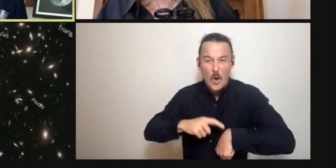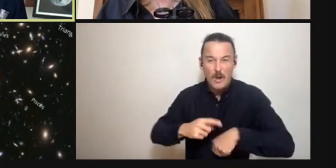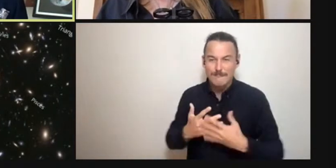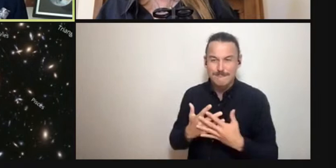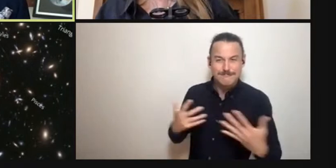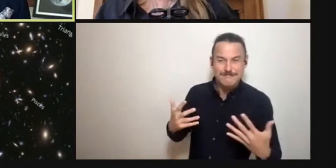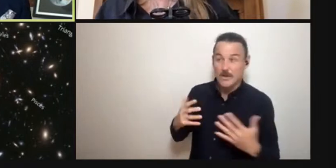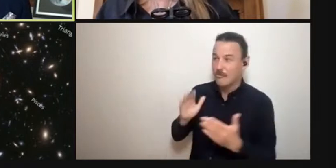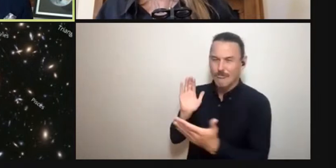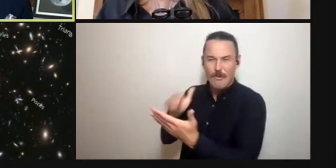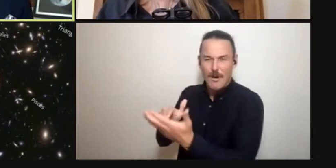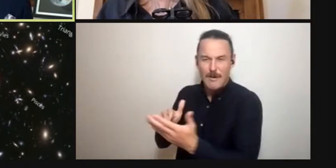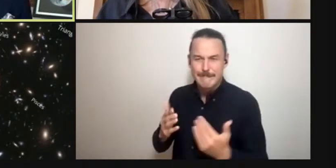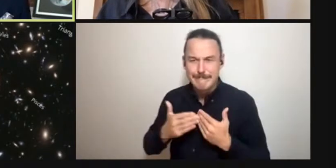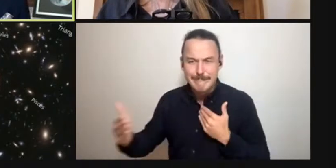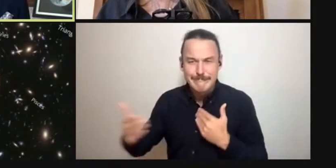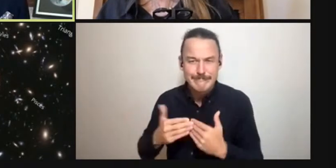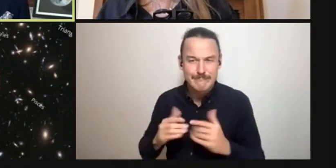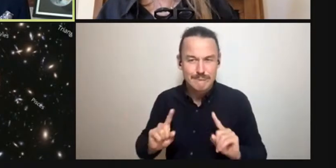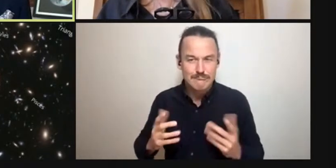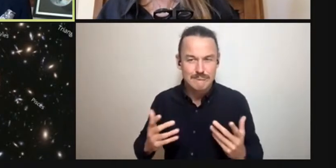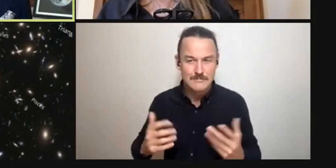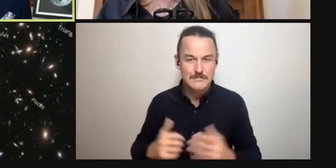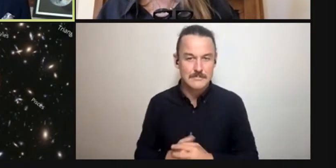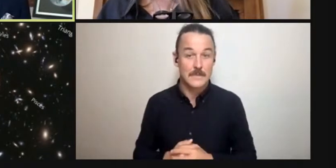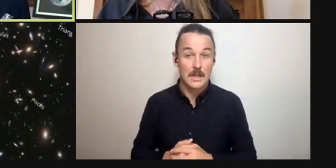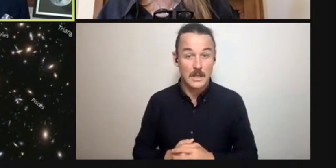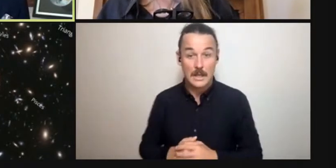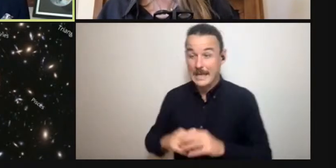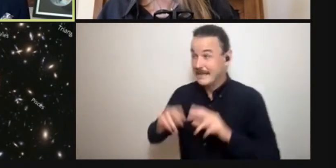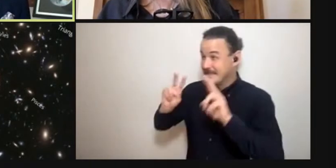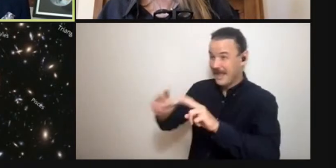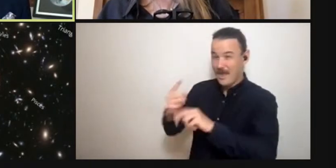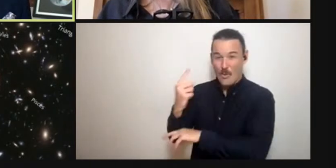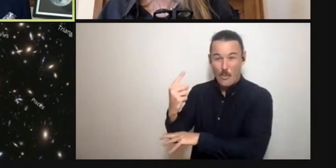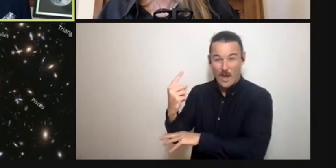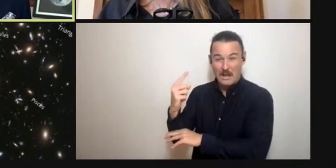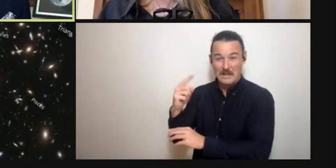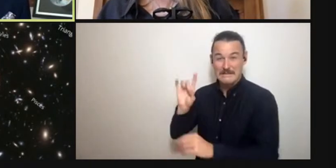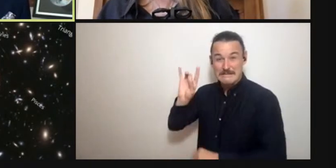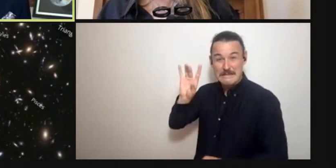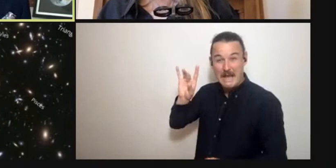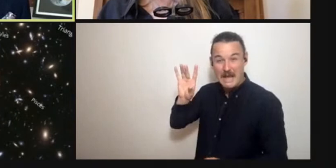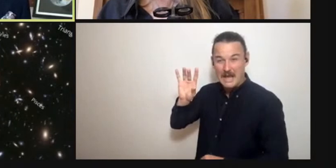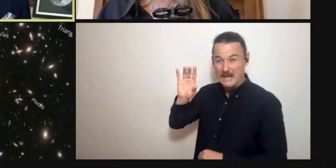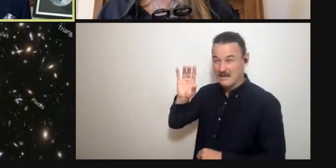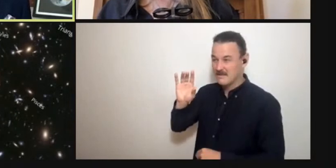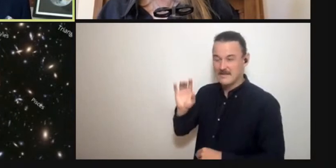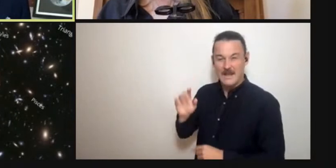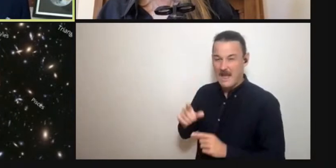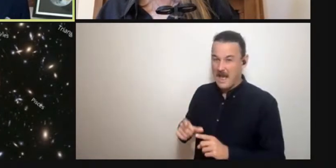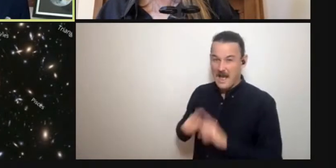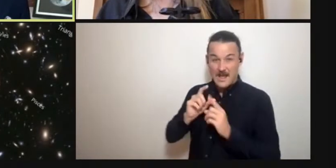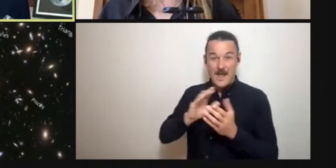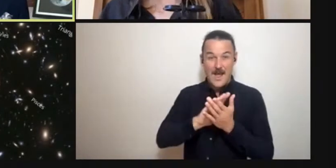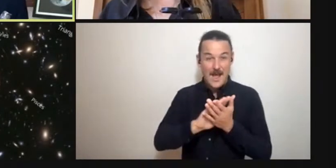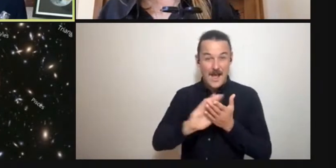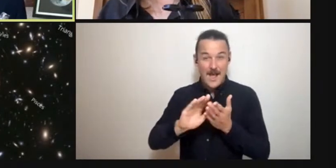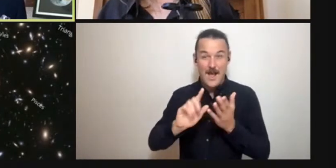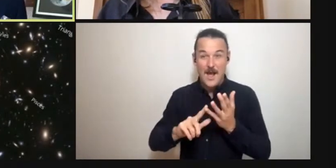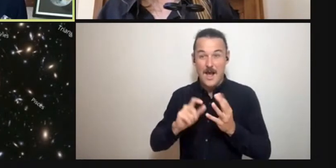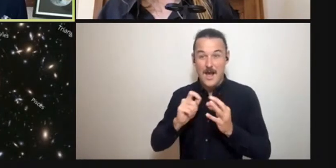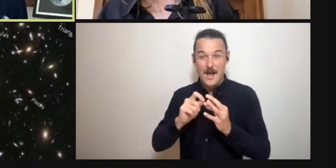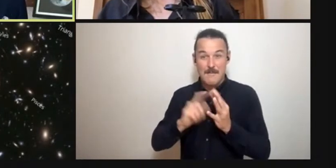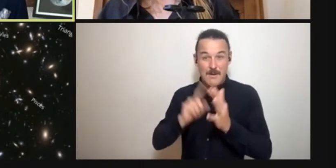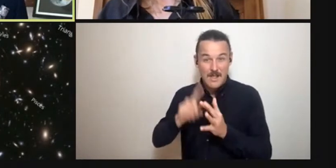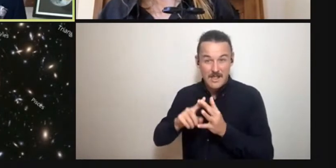It's very hard to see an individual star, even with the Hubble Space Telescope, even if the image is boosted by gravitational lensing, which acts like